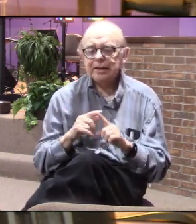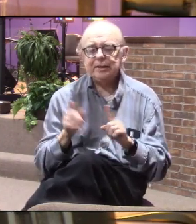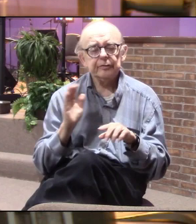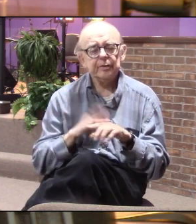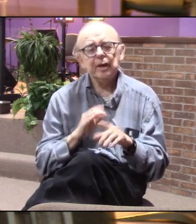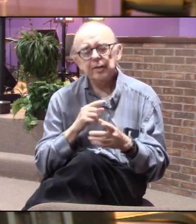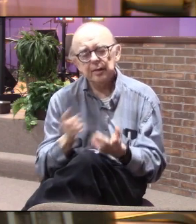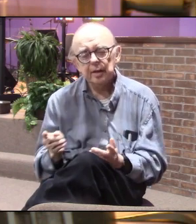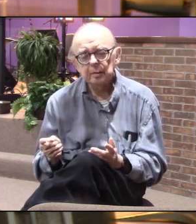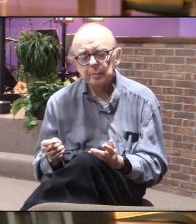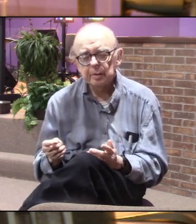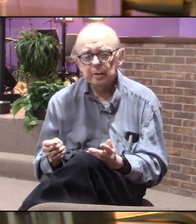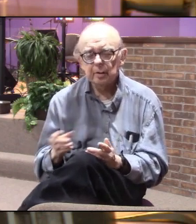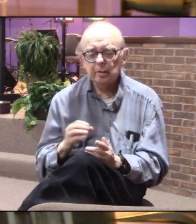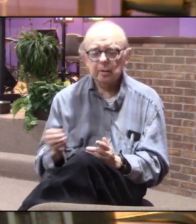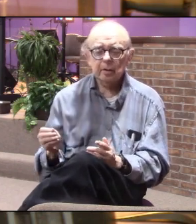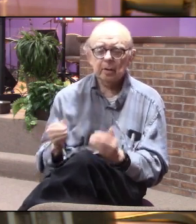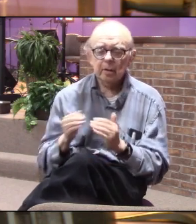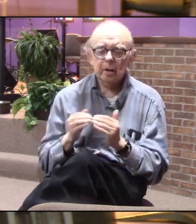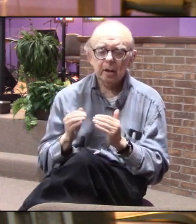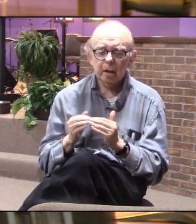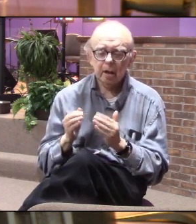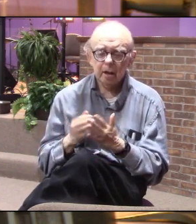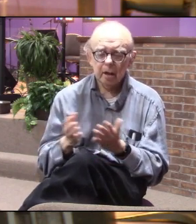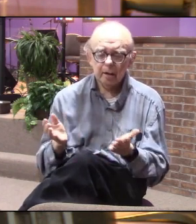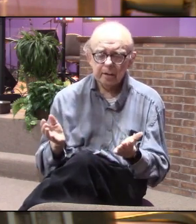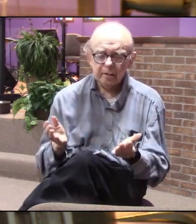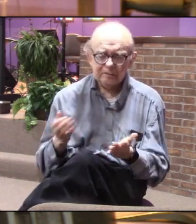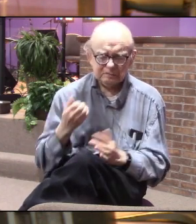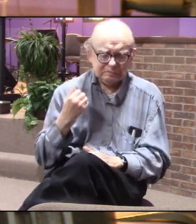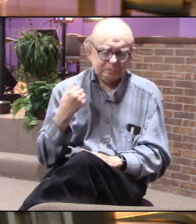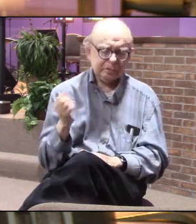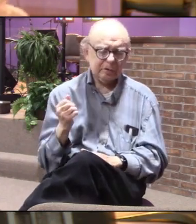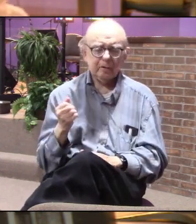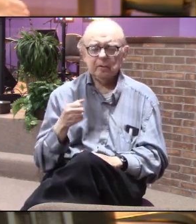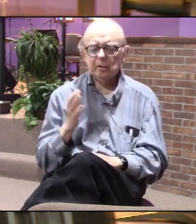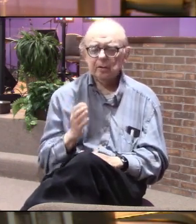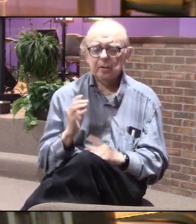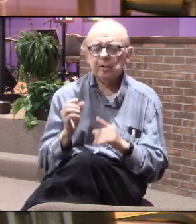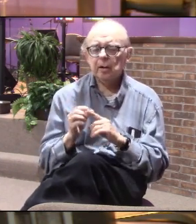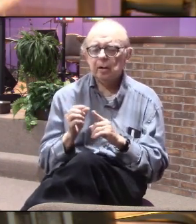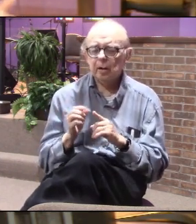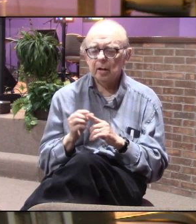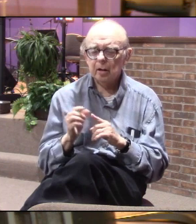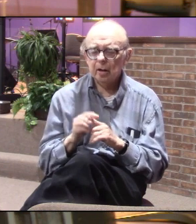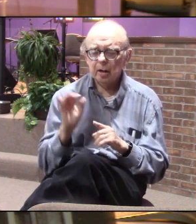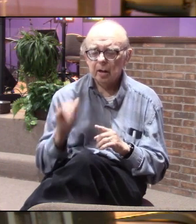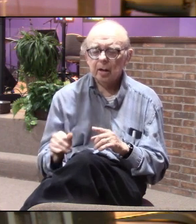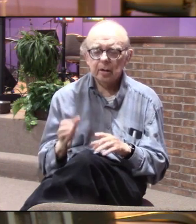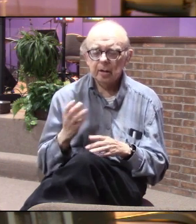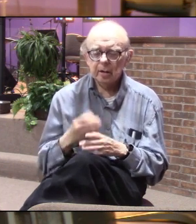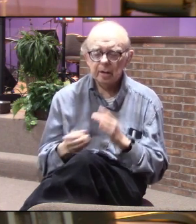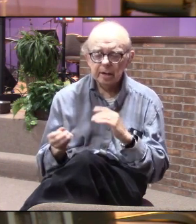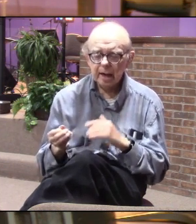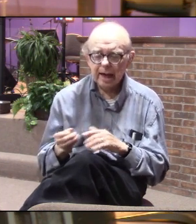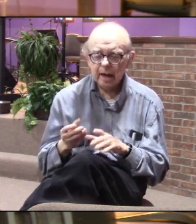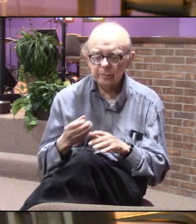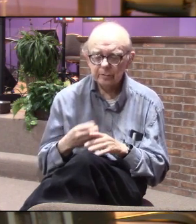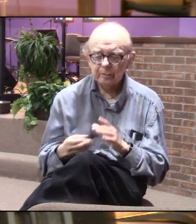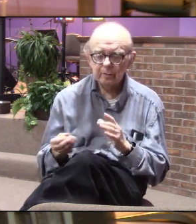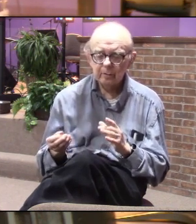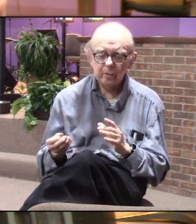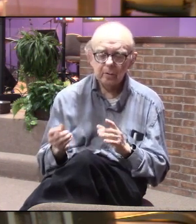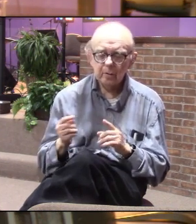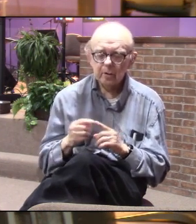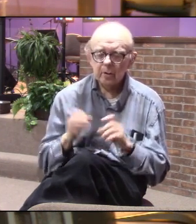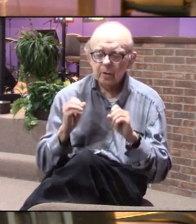them. And even in this disobedience, God's word was still getting out to